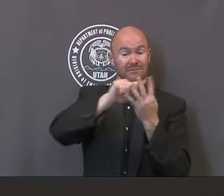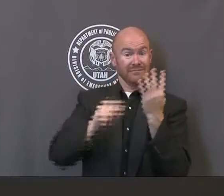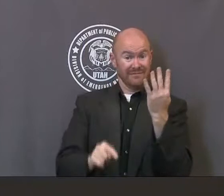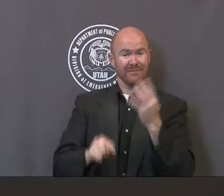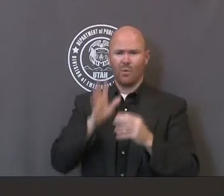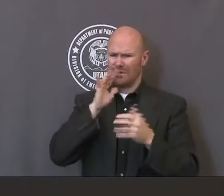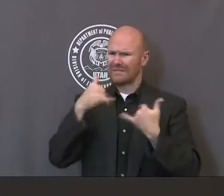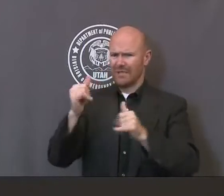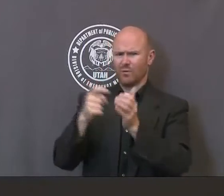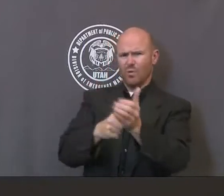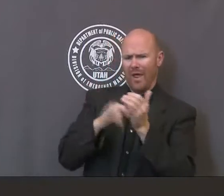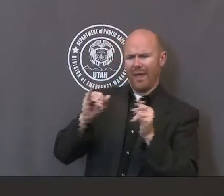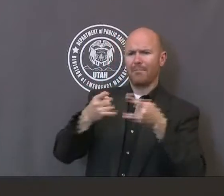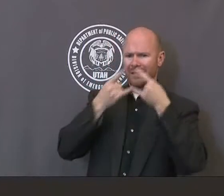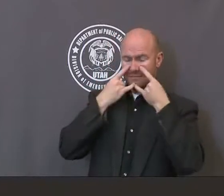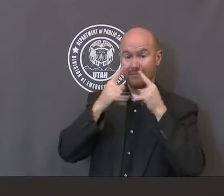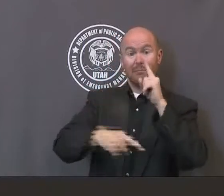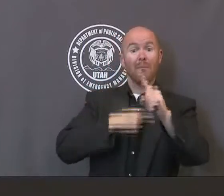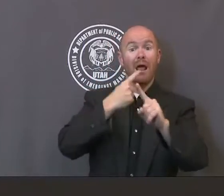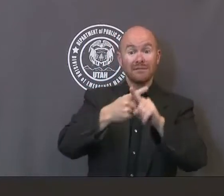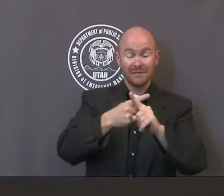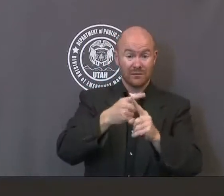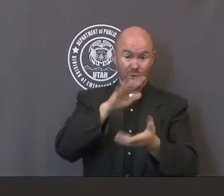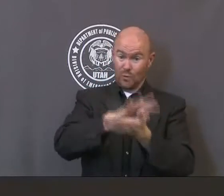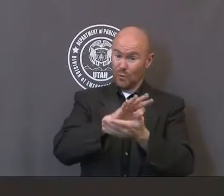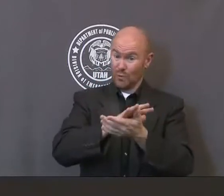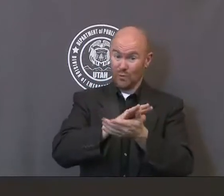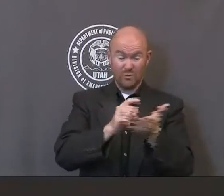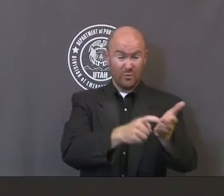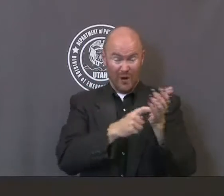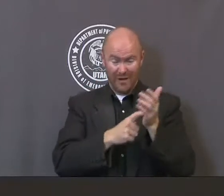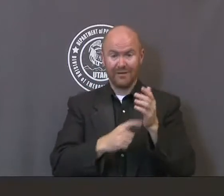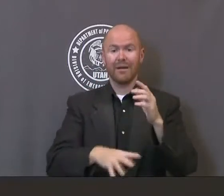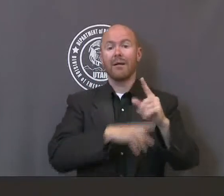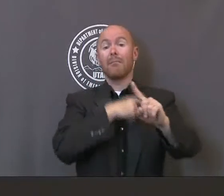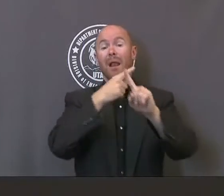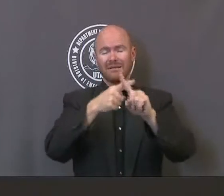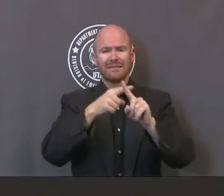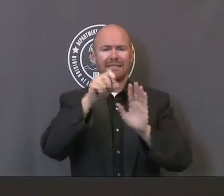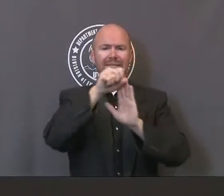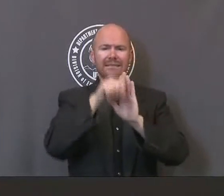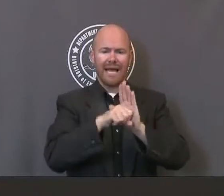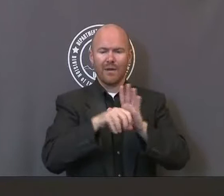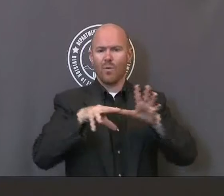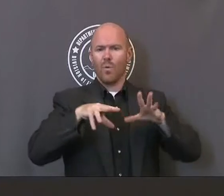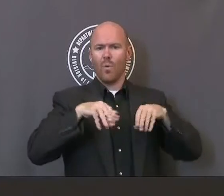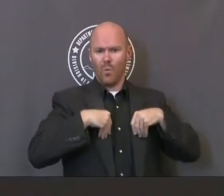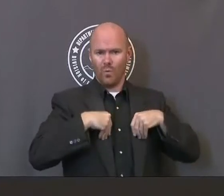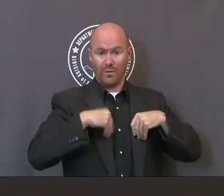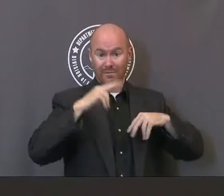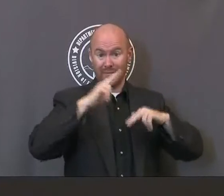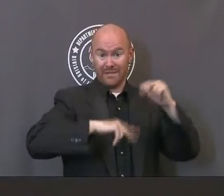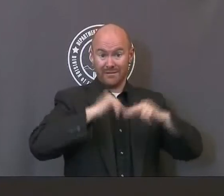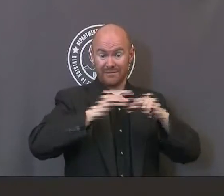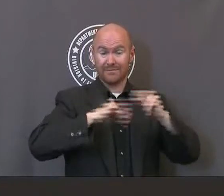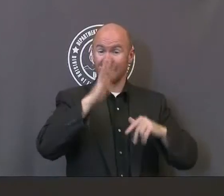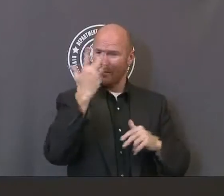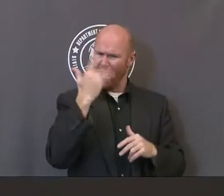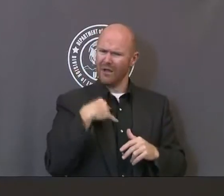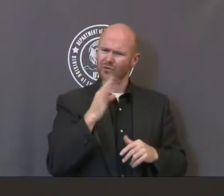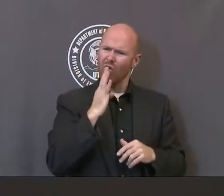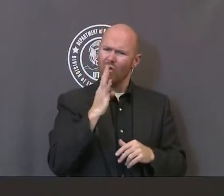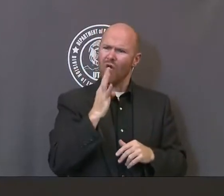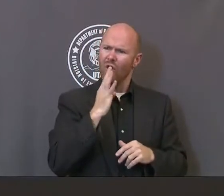and the mask requirement in state-owned buildings. There's been a lot of talk about masks in the last 2 minutes, because masks are